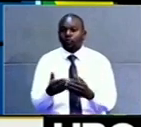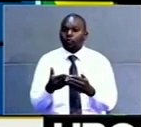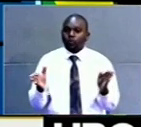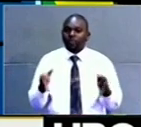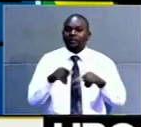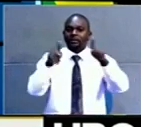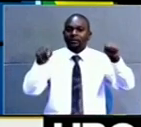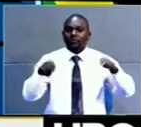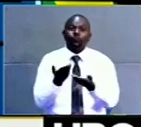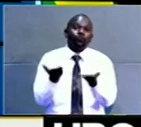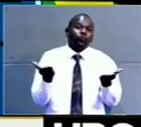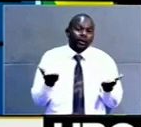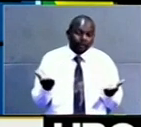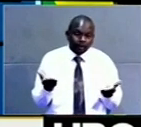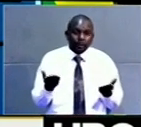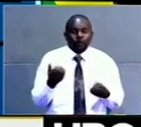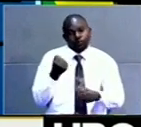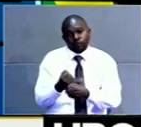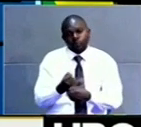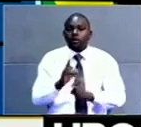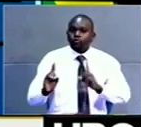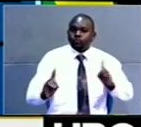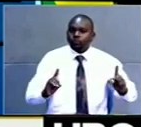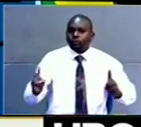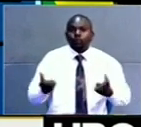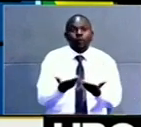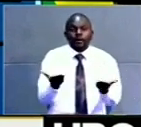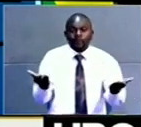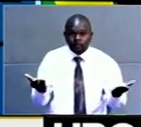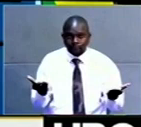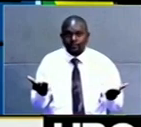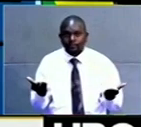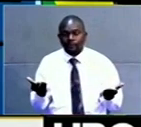you do social distancing?